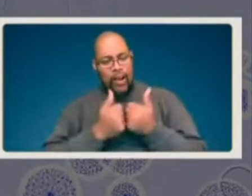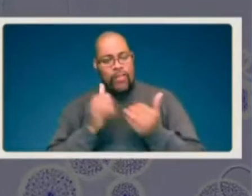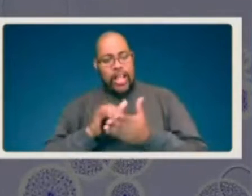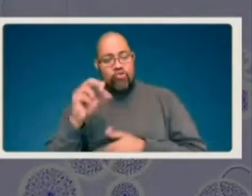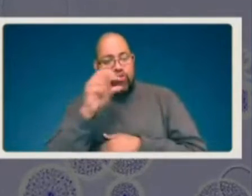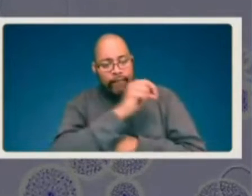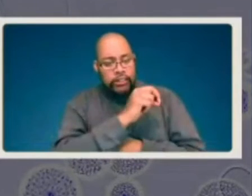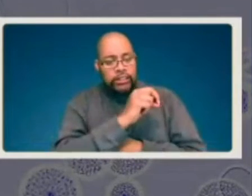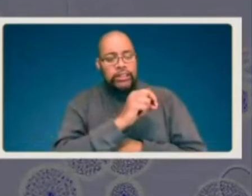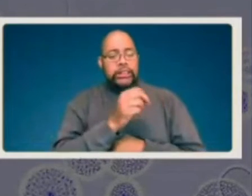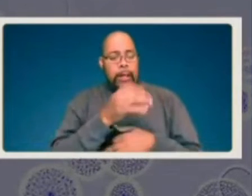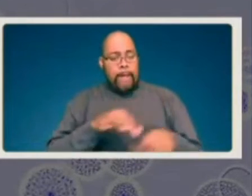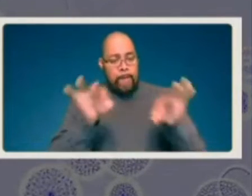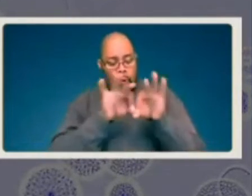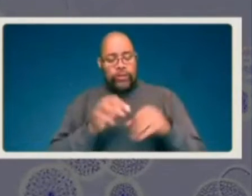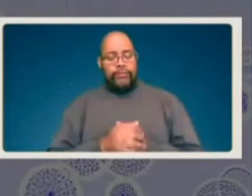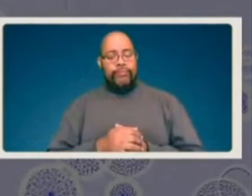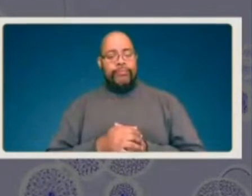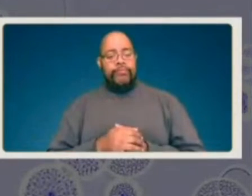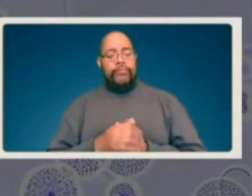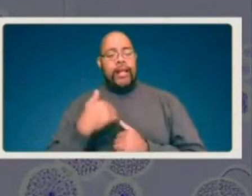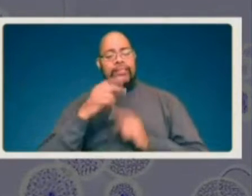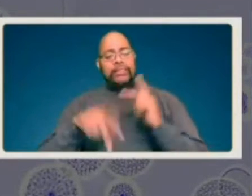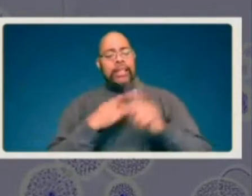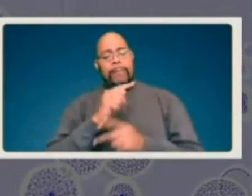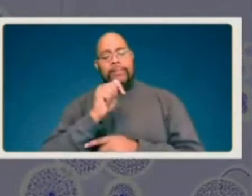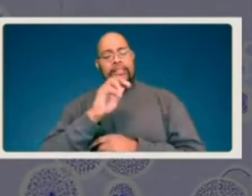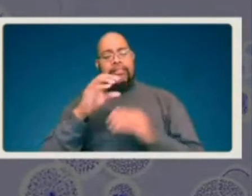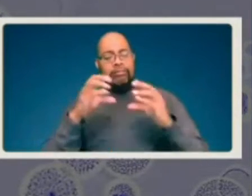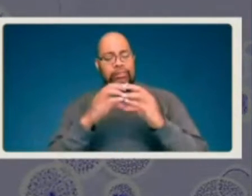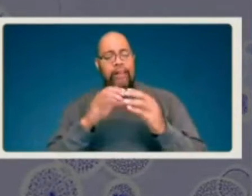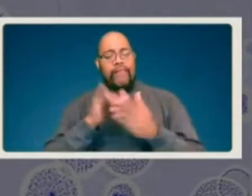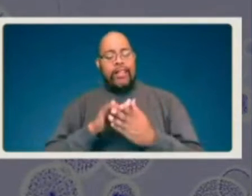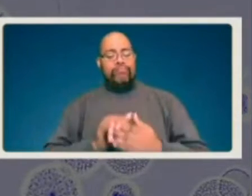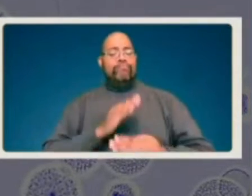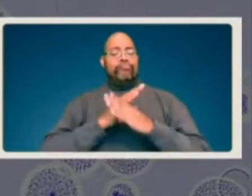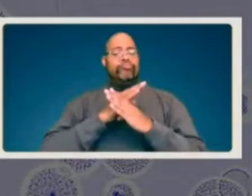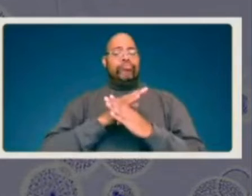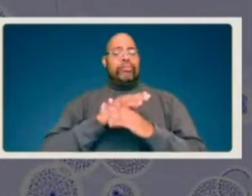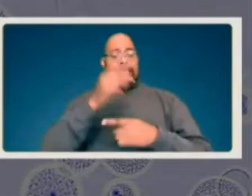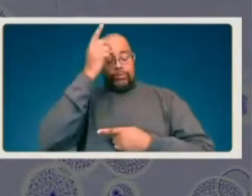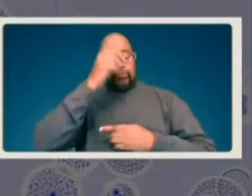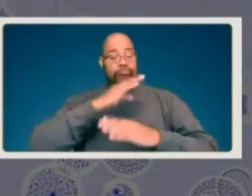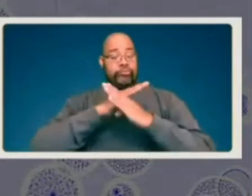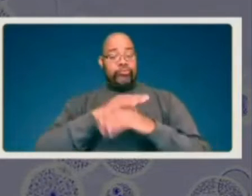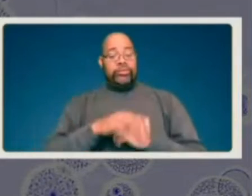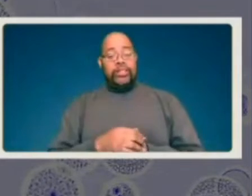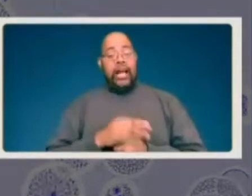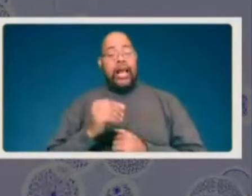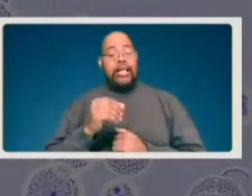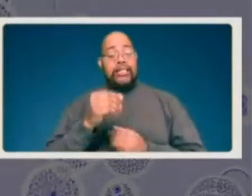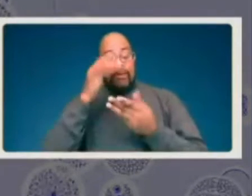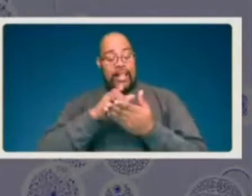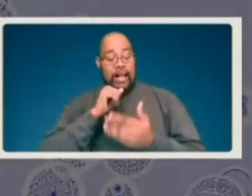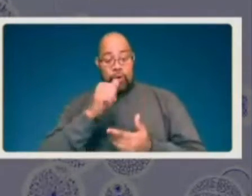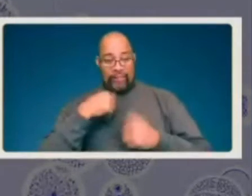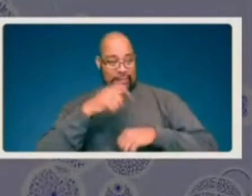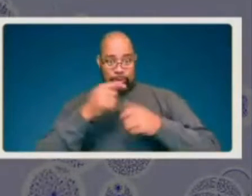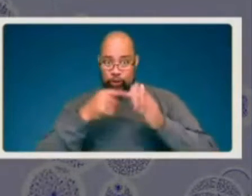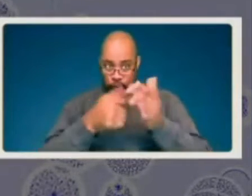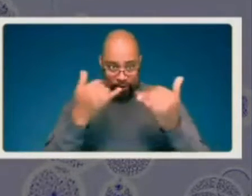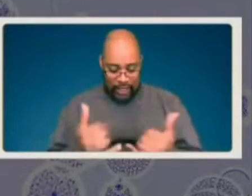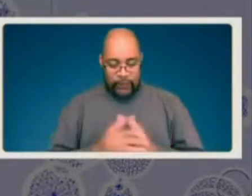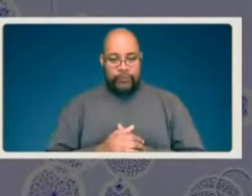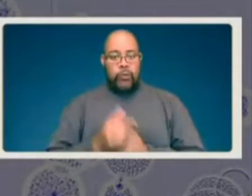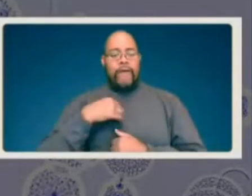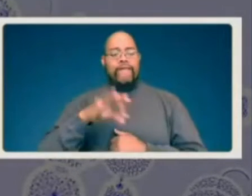We're now investigating how these neutrophils are important. There's a type of T cells that inhibit the immune system, and in data